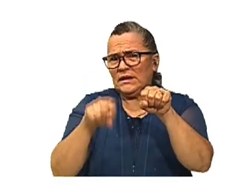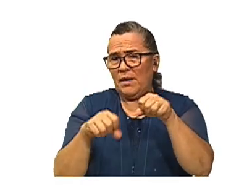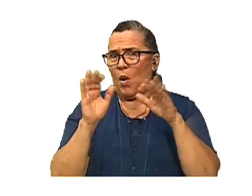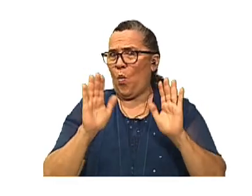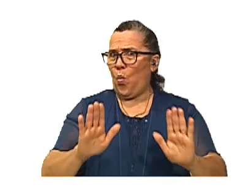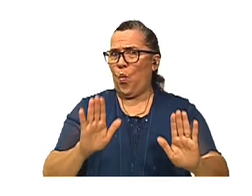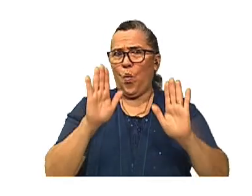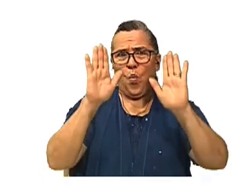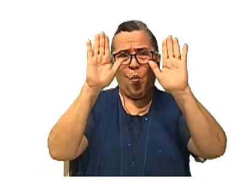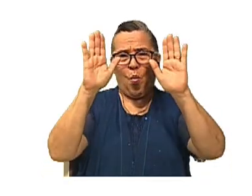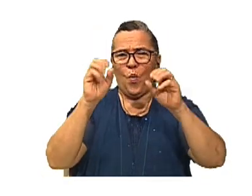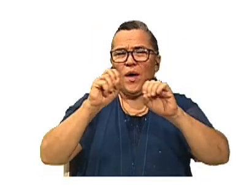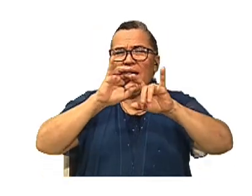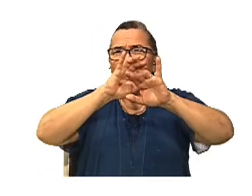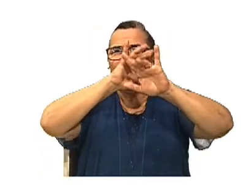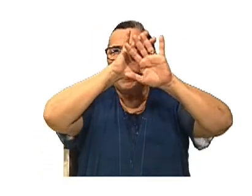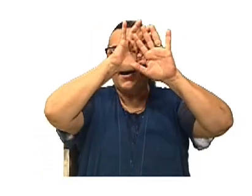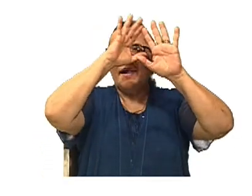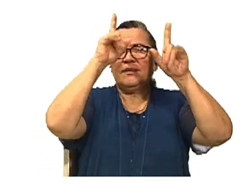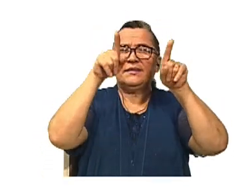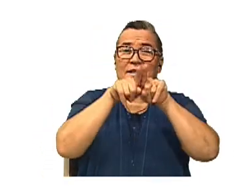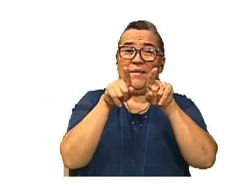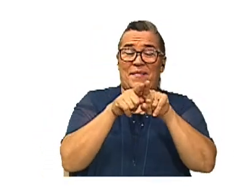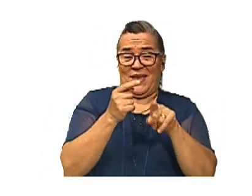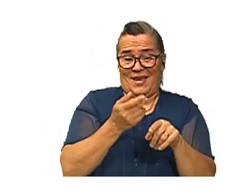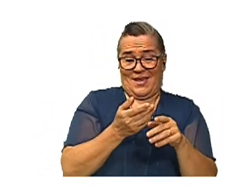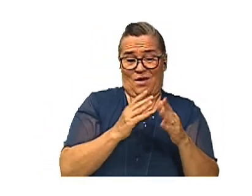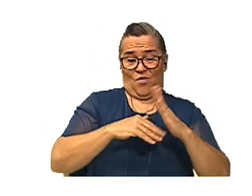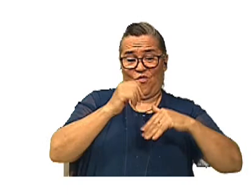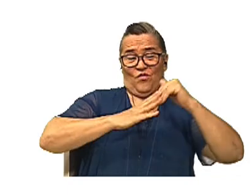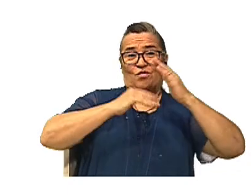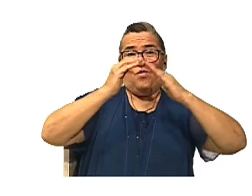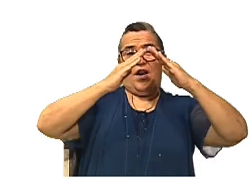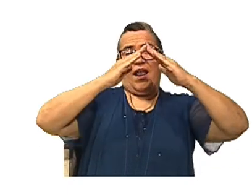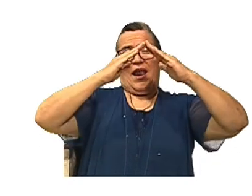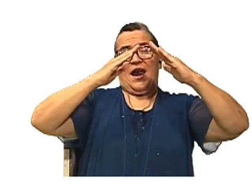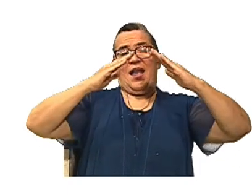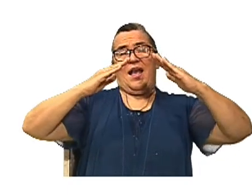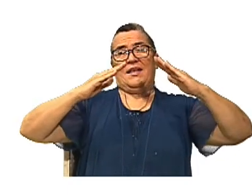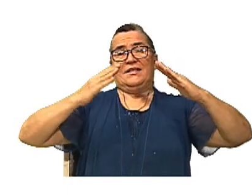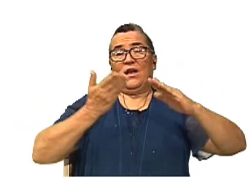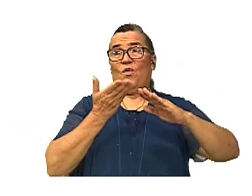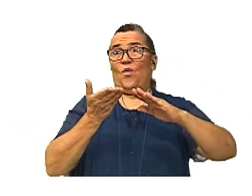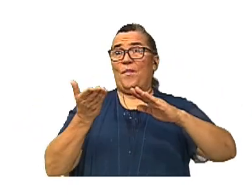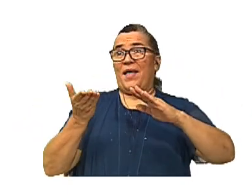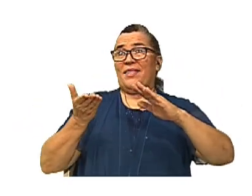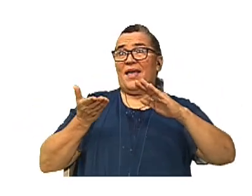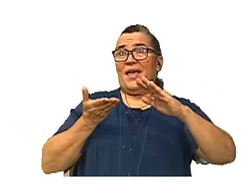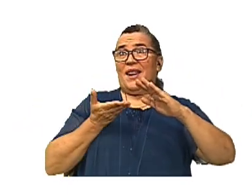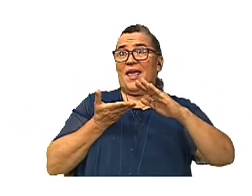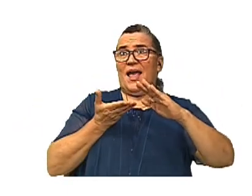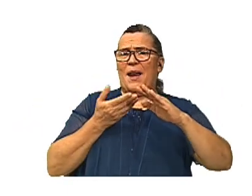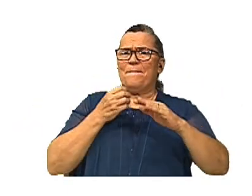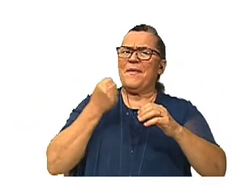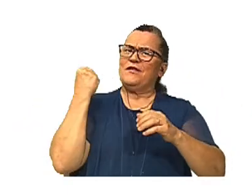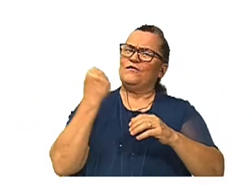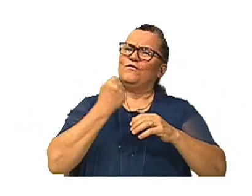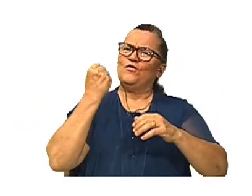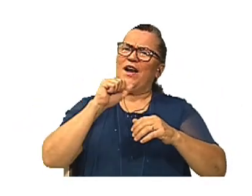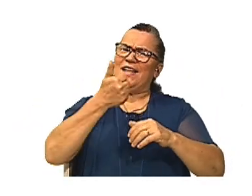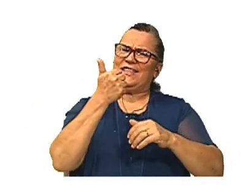Imagine that you could build a house with materials stronger than steel, yet 10 times lighter and